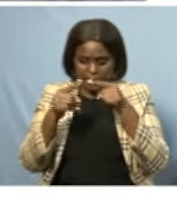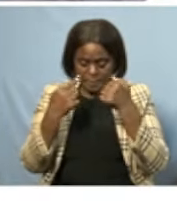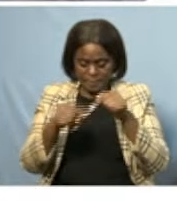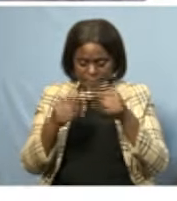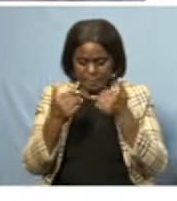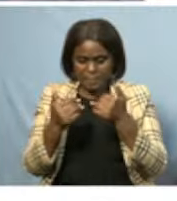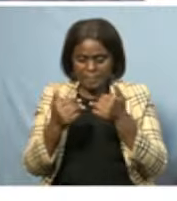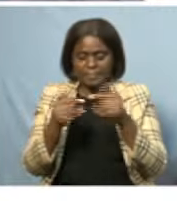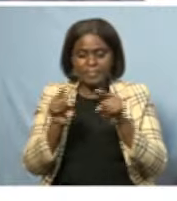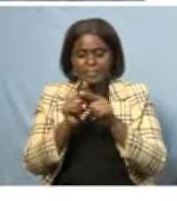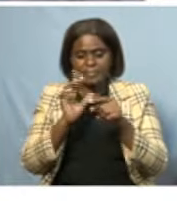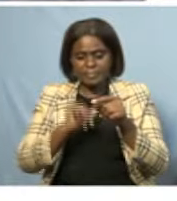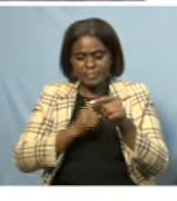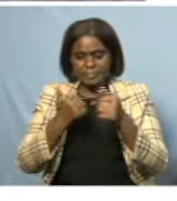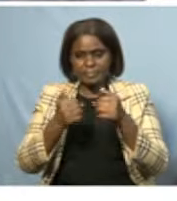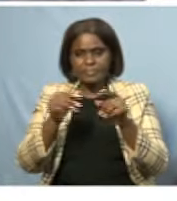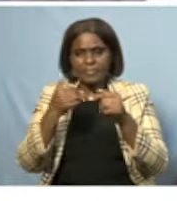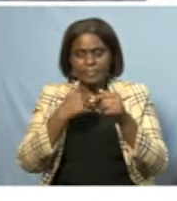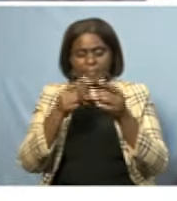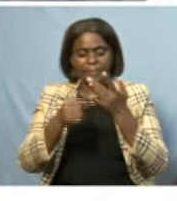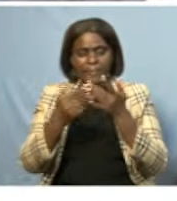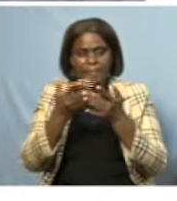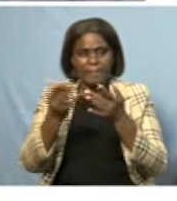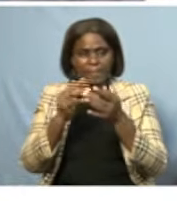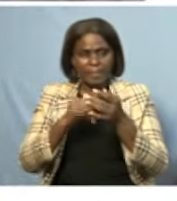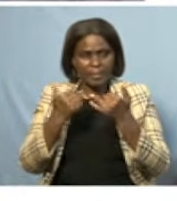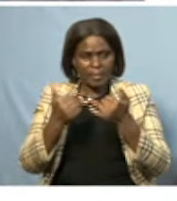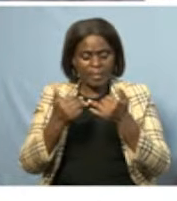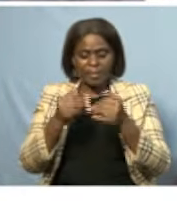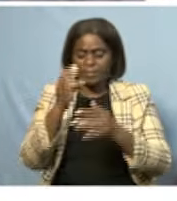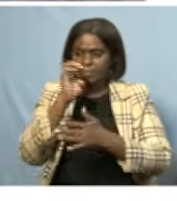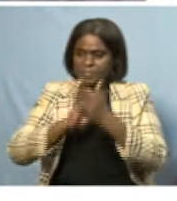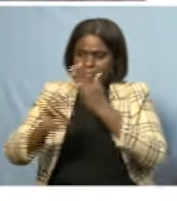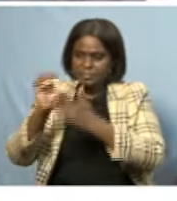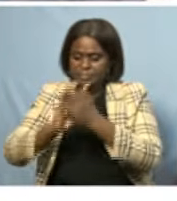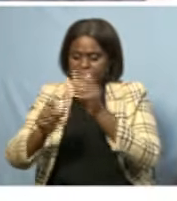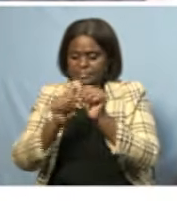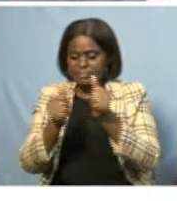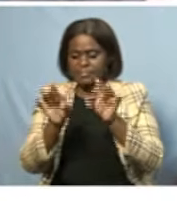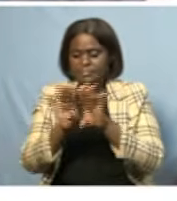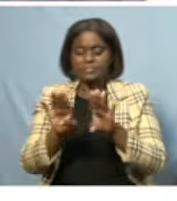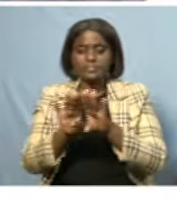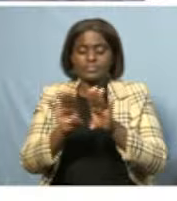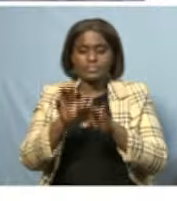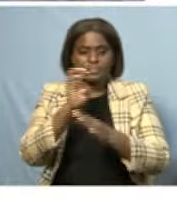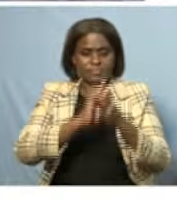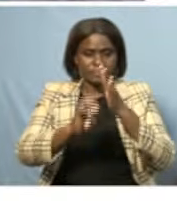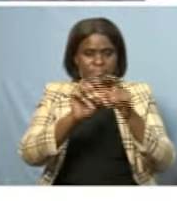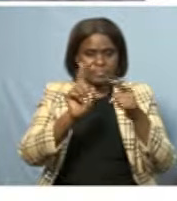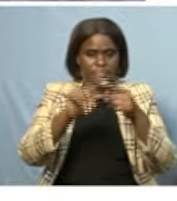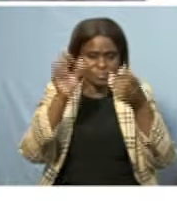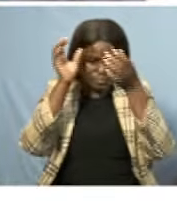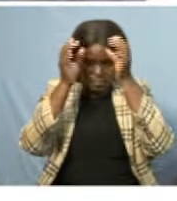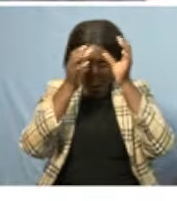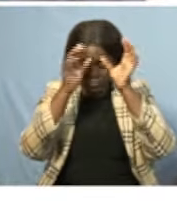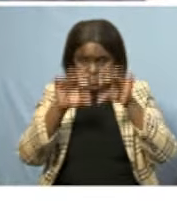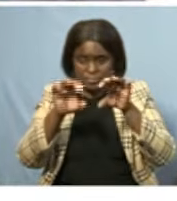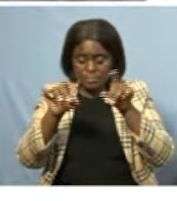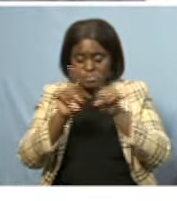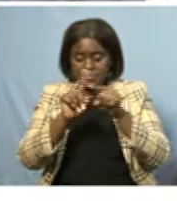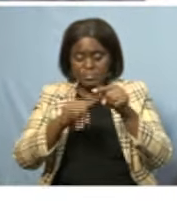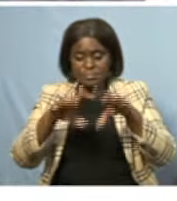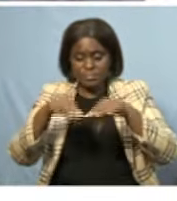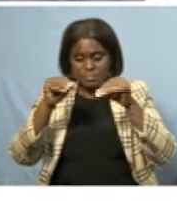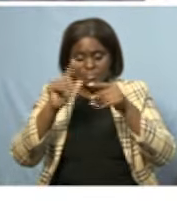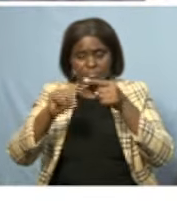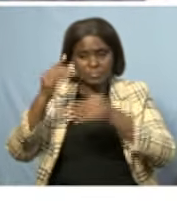happening now. And as a consequence, Madam Speaker, we are now exporting maize to Malawi. We're exporting maize to the Congo. We're exporting mealie meal